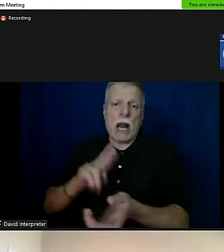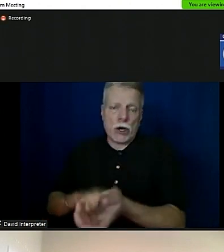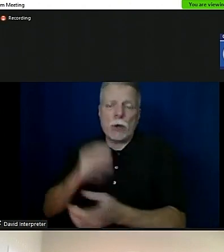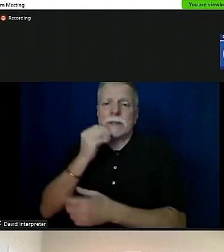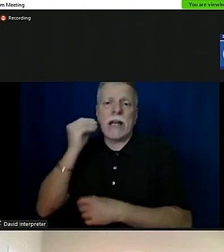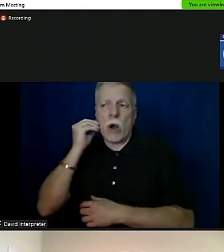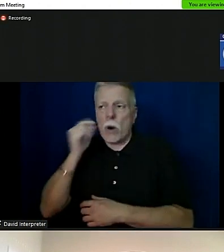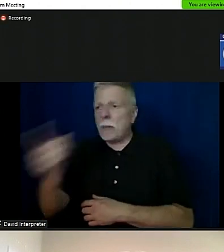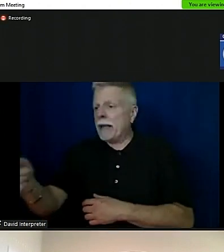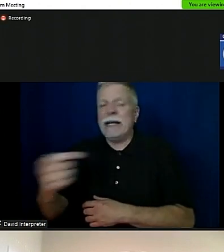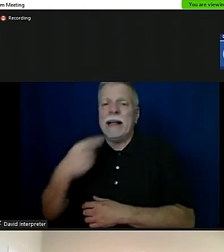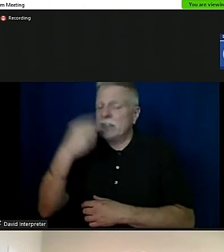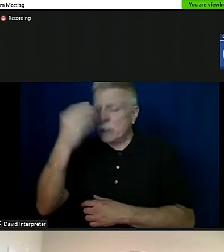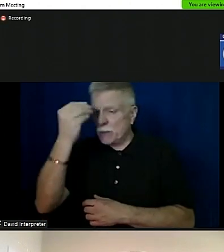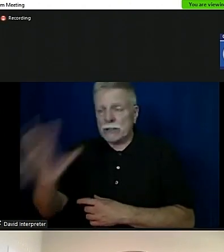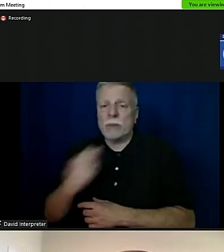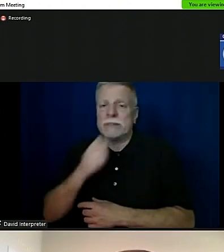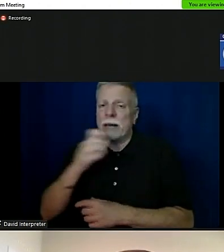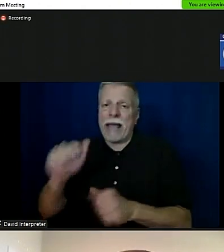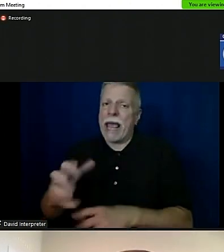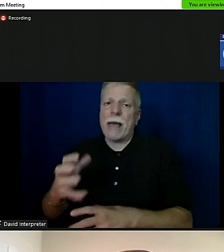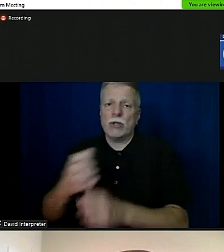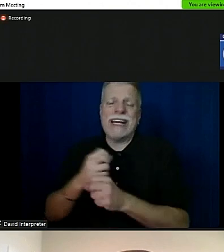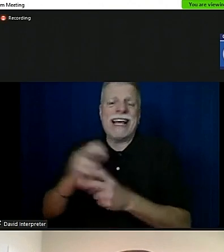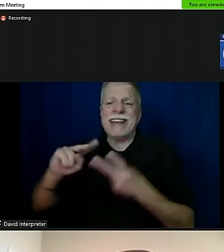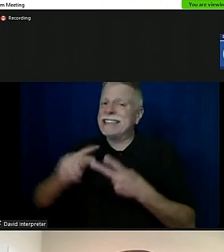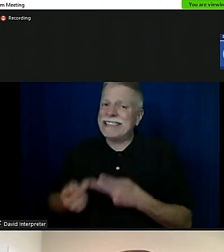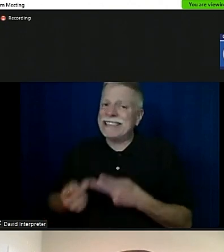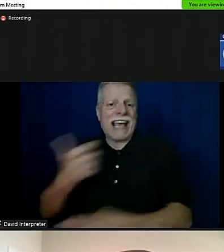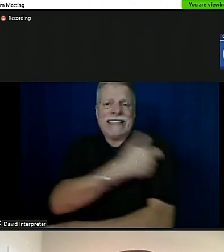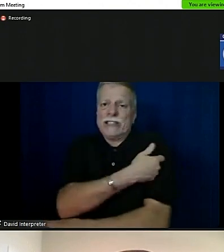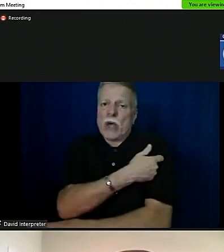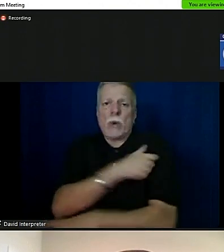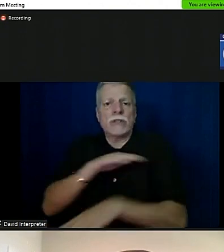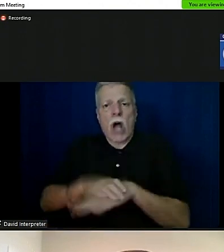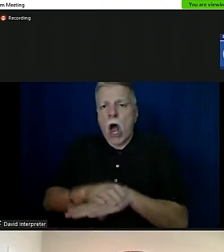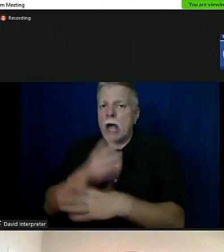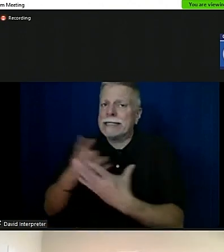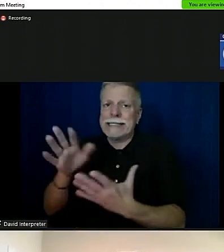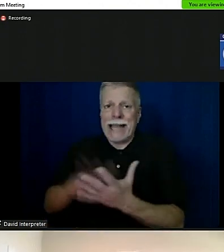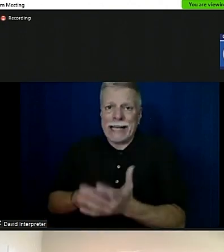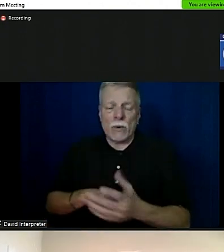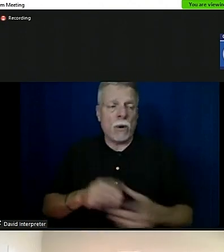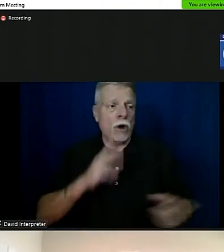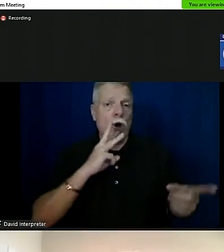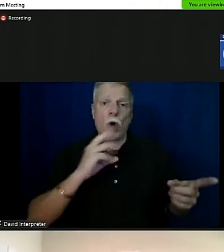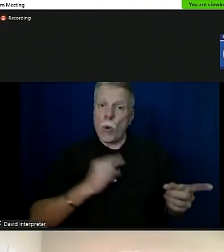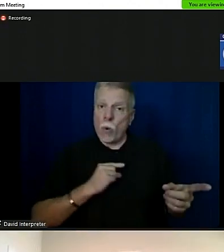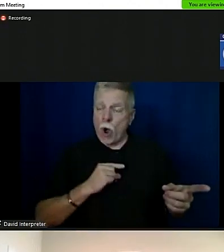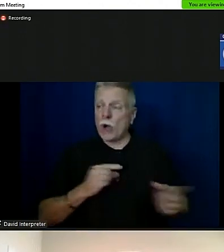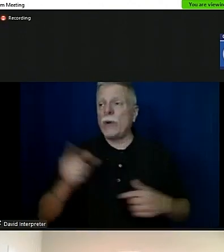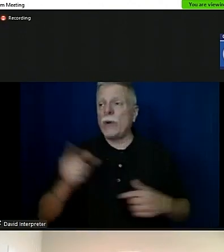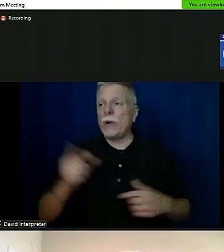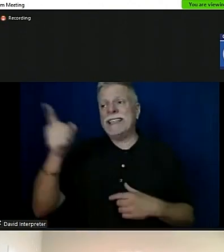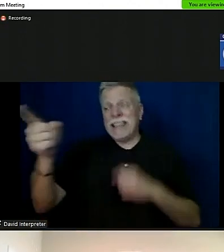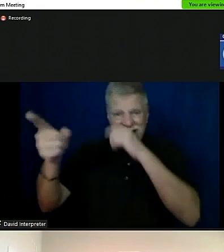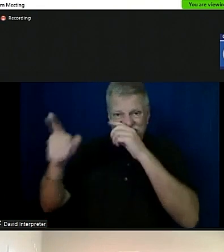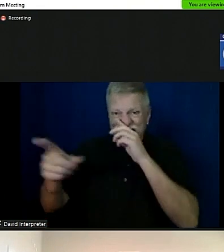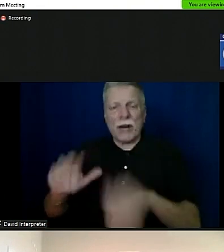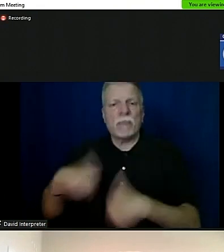the second dose as scheduled. Walgreens is the company that's doing the clinic there. And so I guess my question